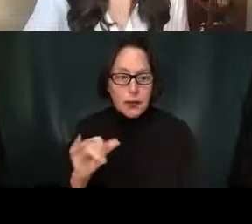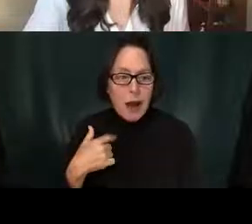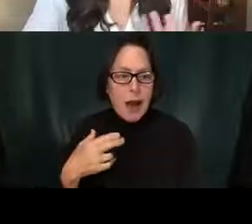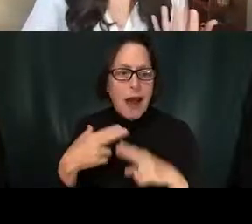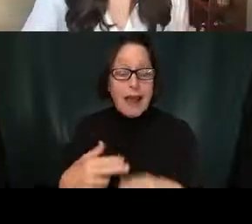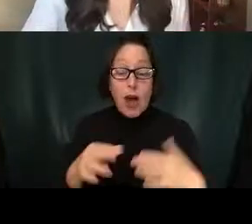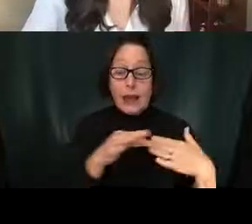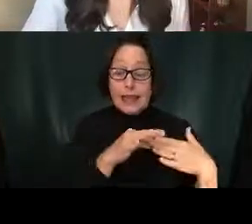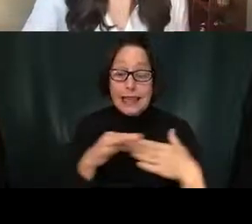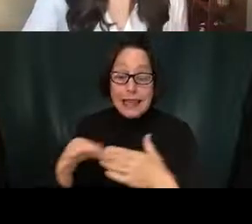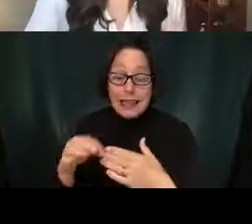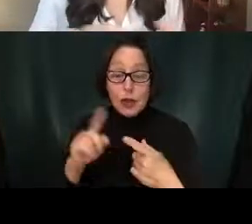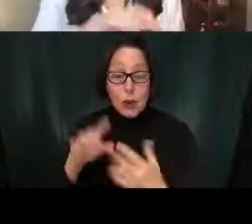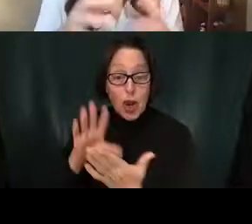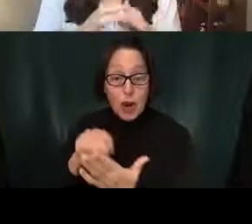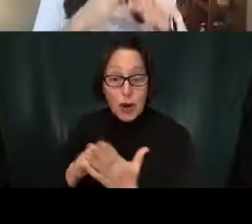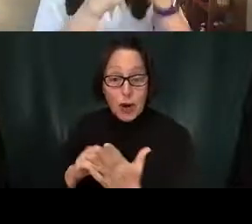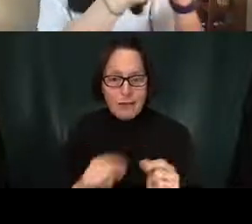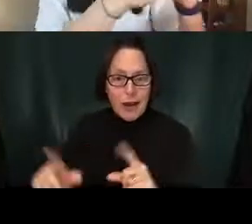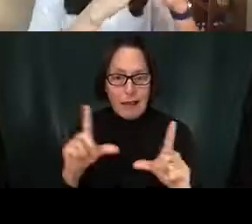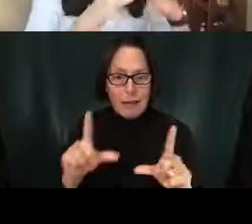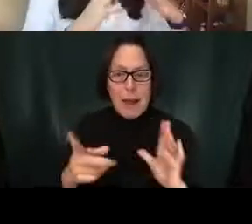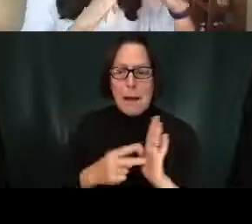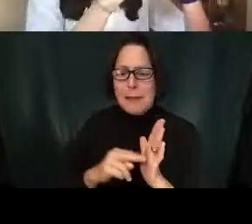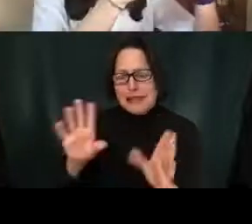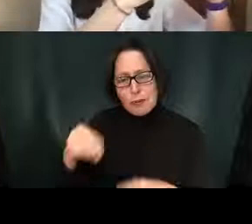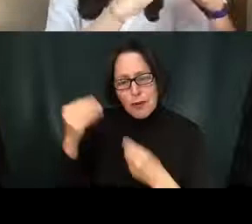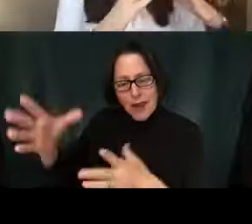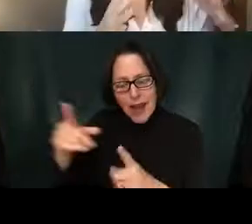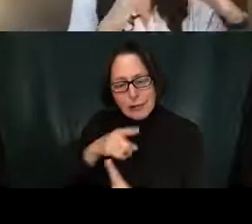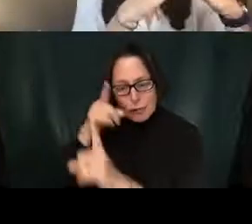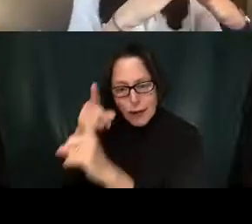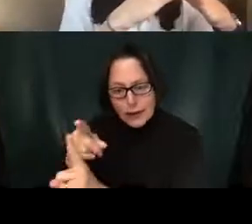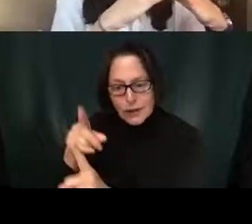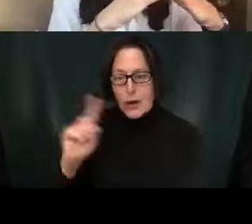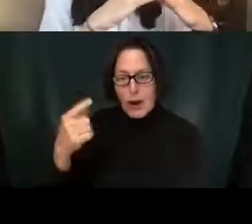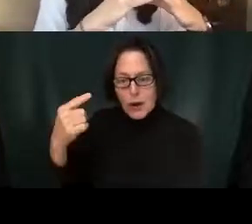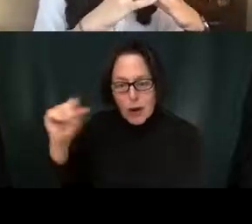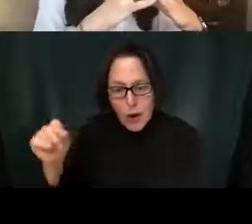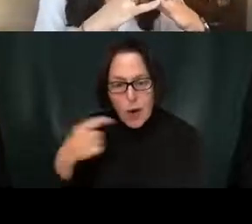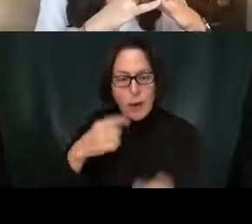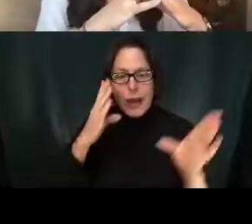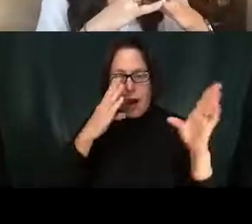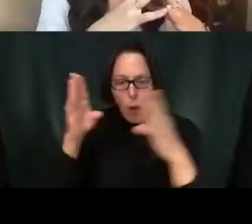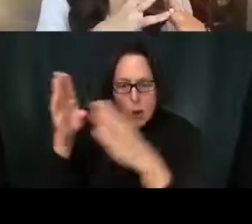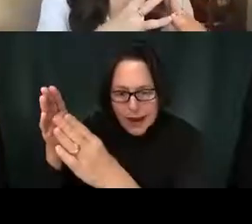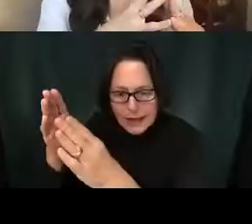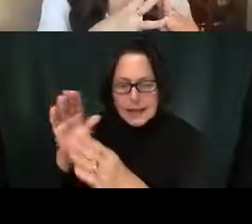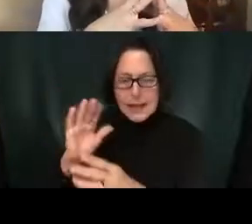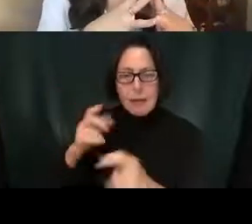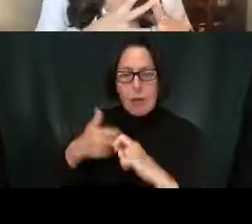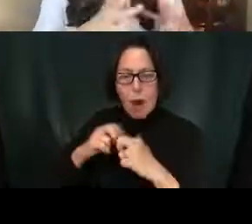framework. And the setting direction is about providing that direction so we know where to go, where to be orienting our problem